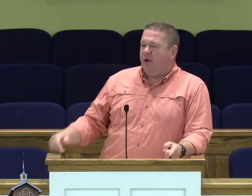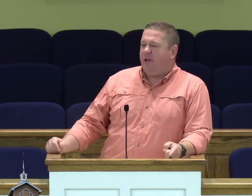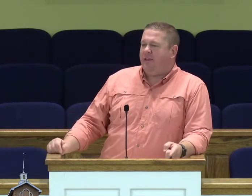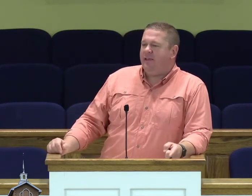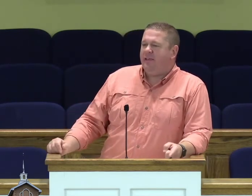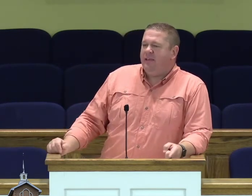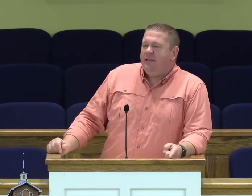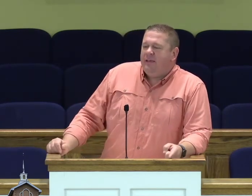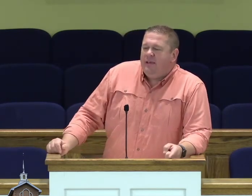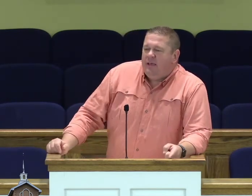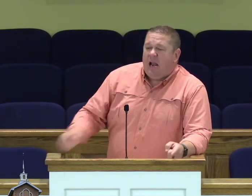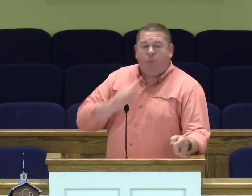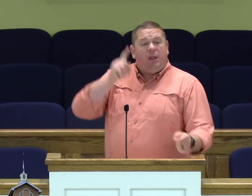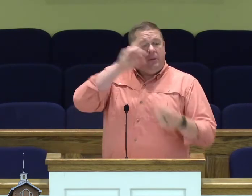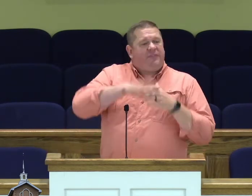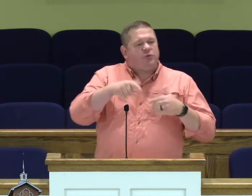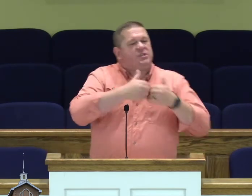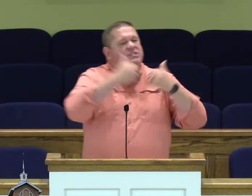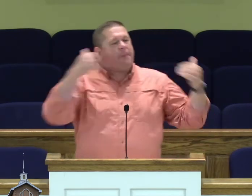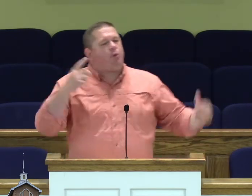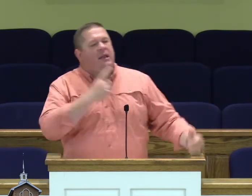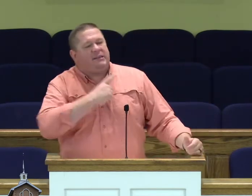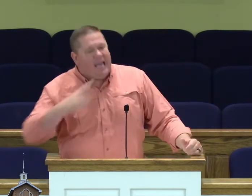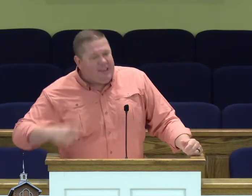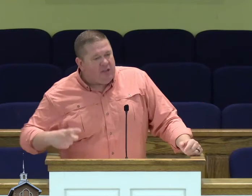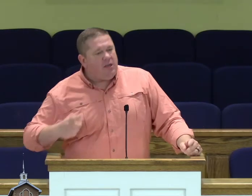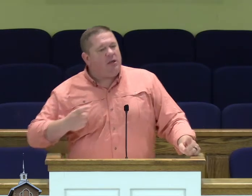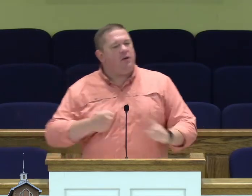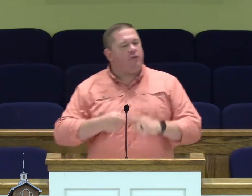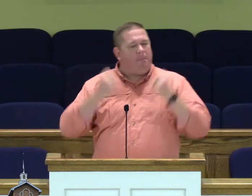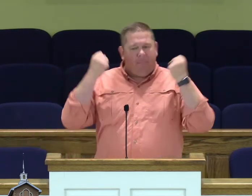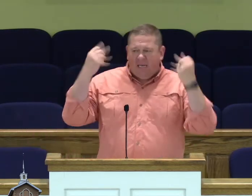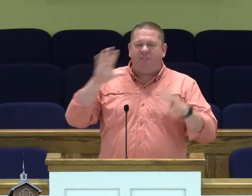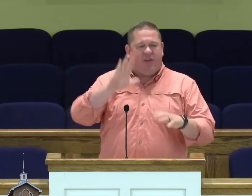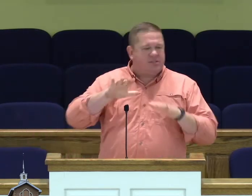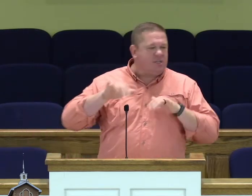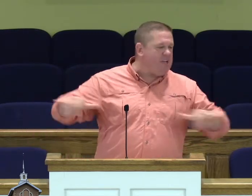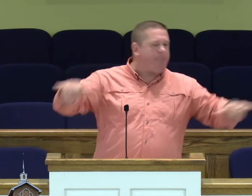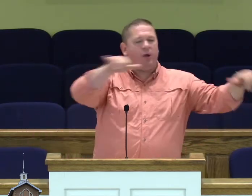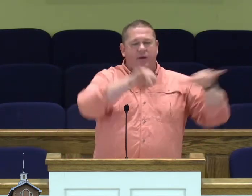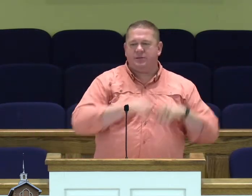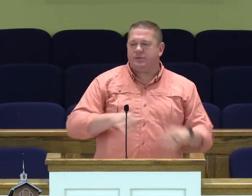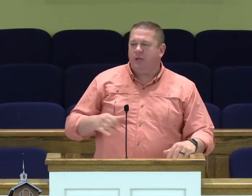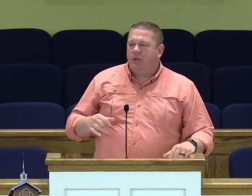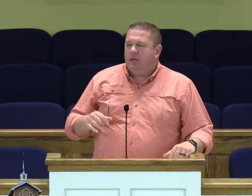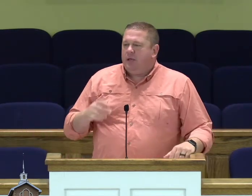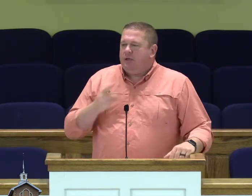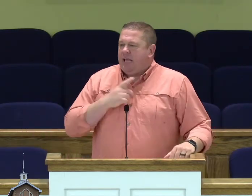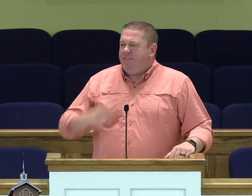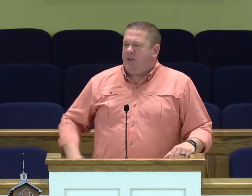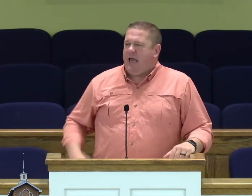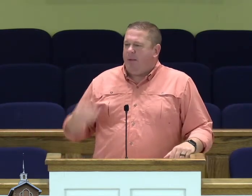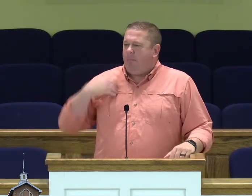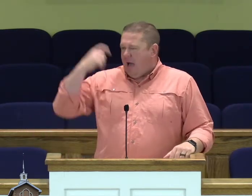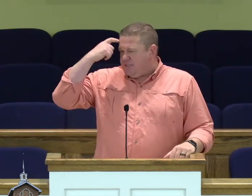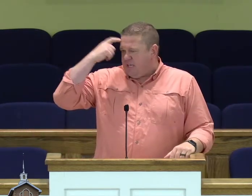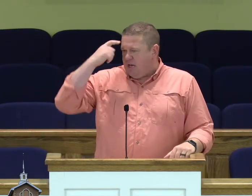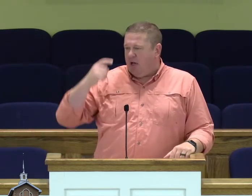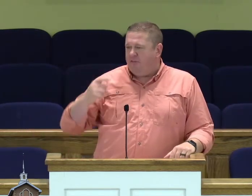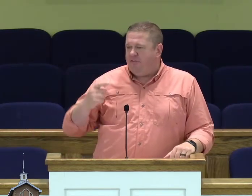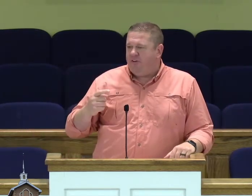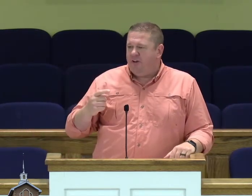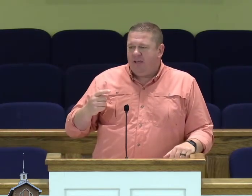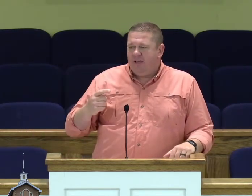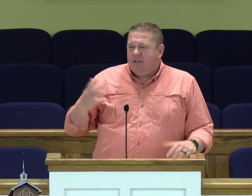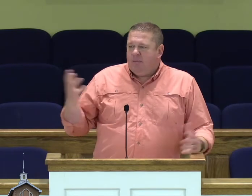night, right? And I really believe that's what separated David from many of his contemporaries. David had a mindset